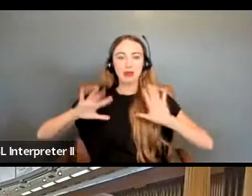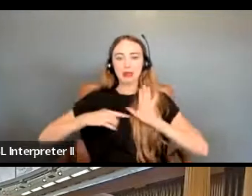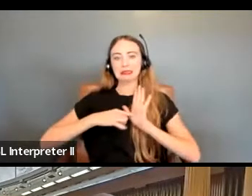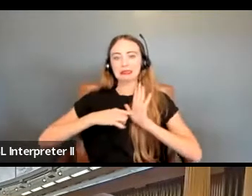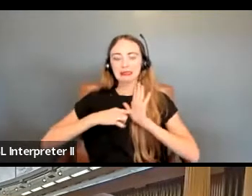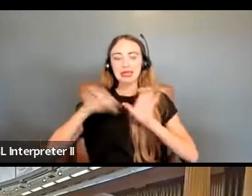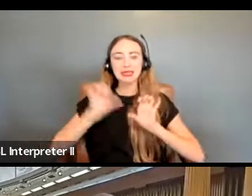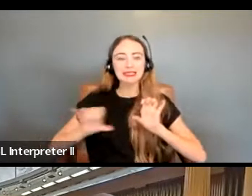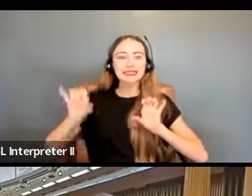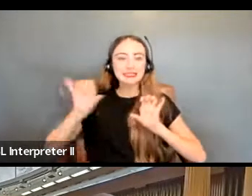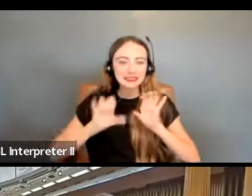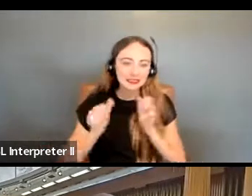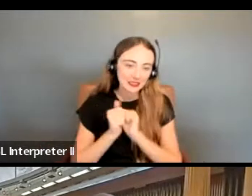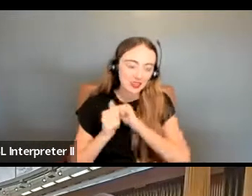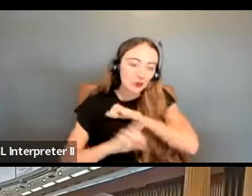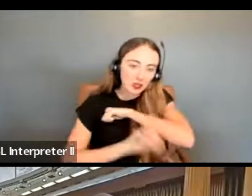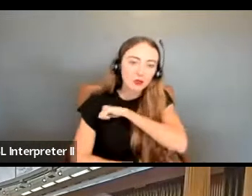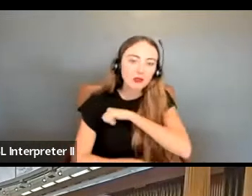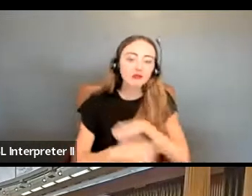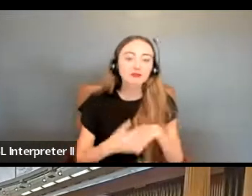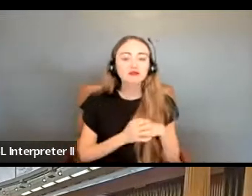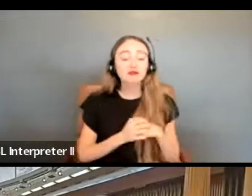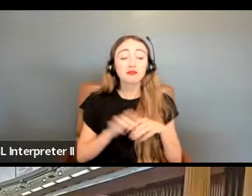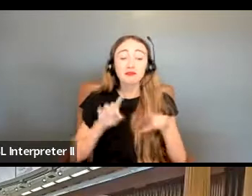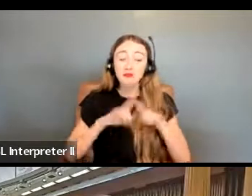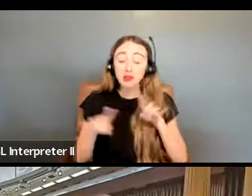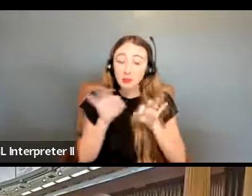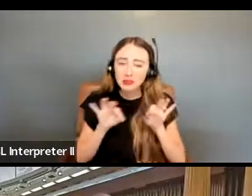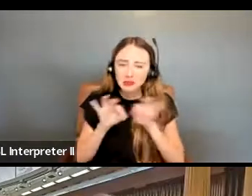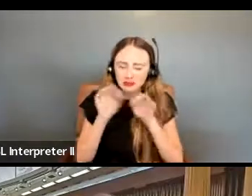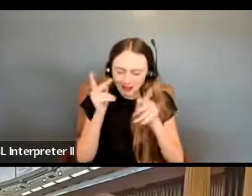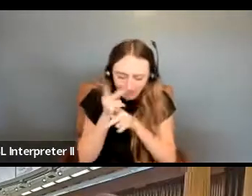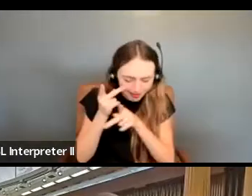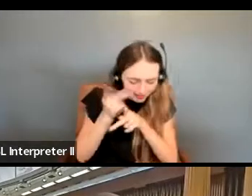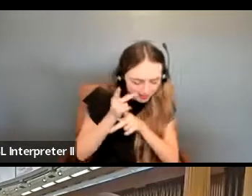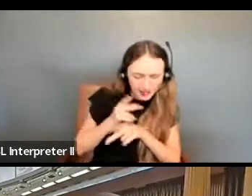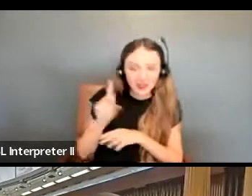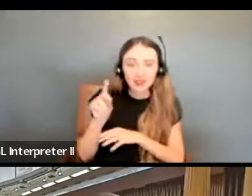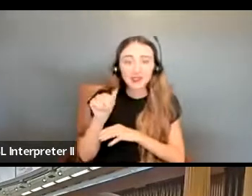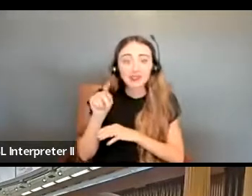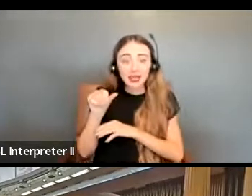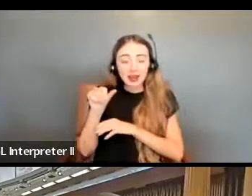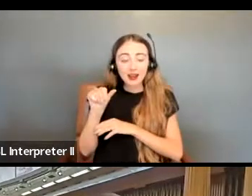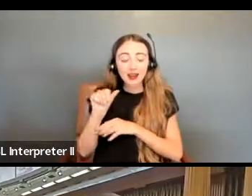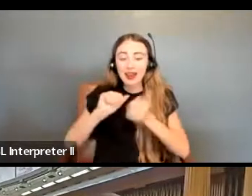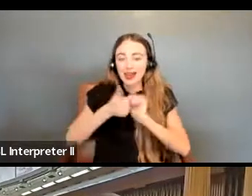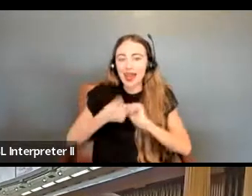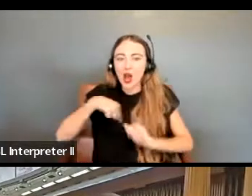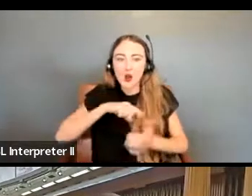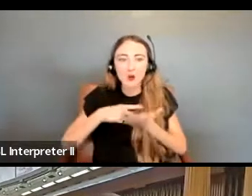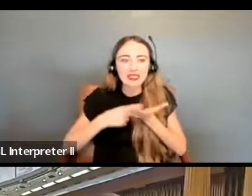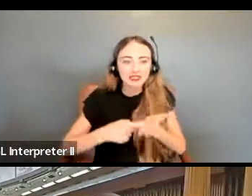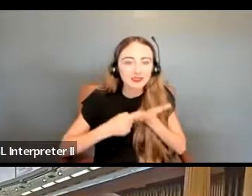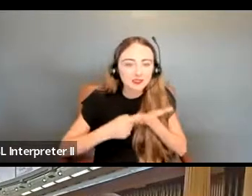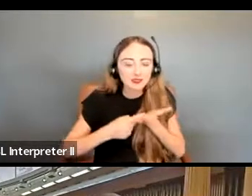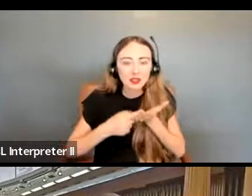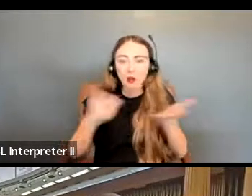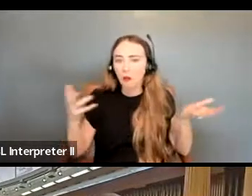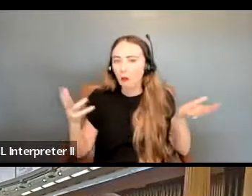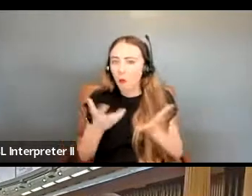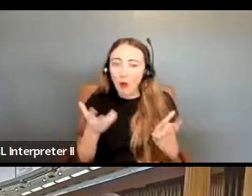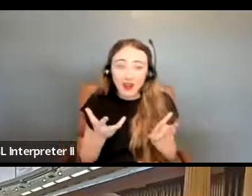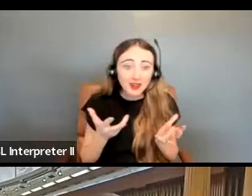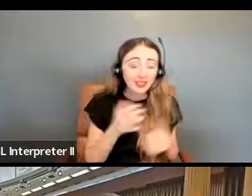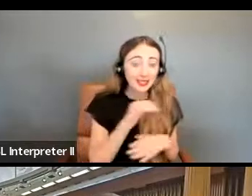in sentencing. But it is important to dig through the data, and it is important how we talk about what this is or